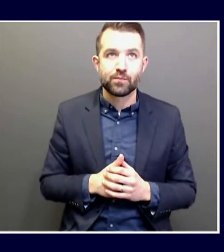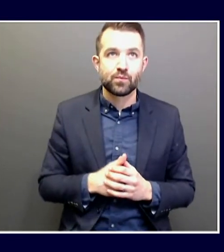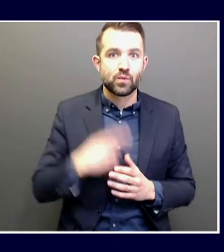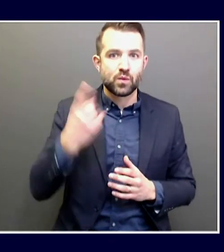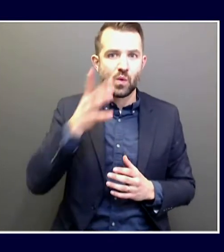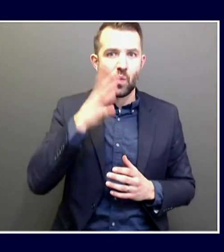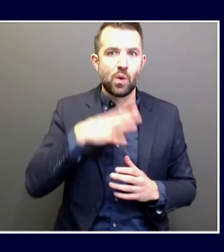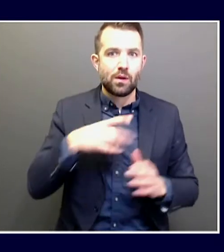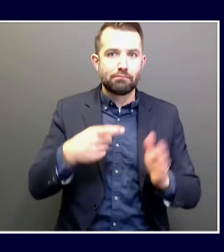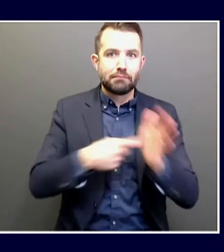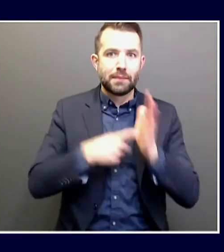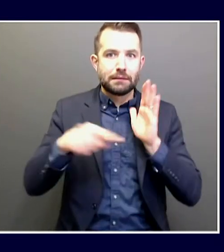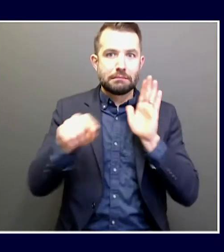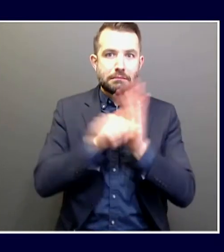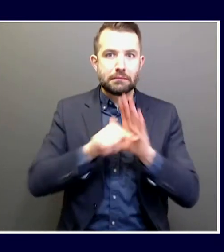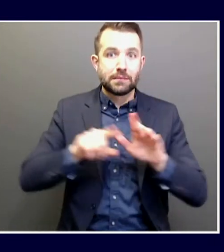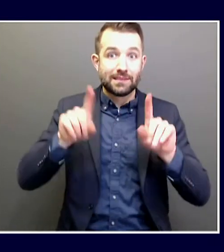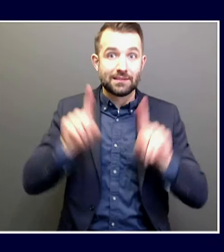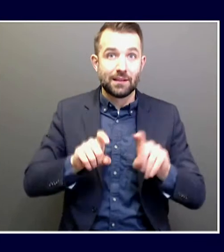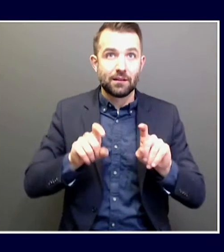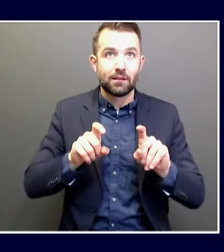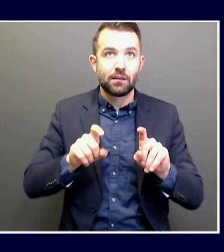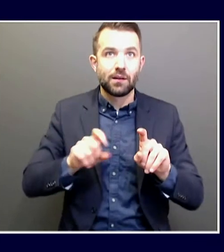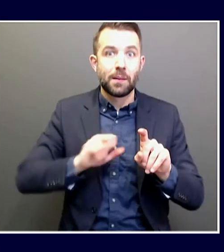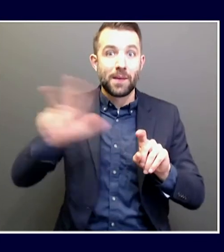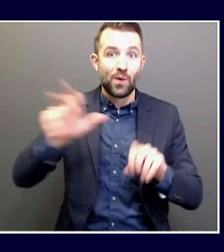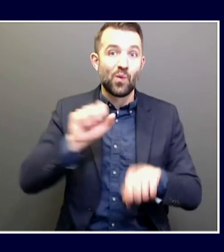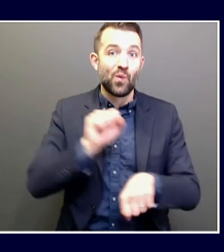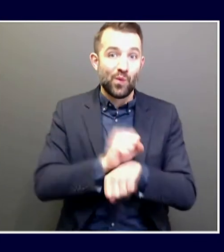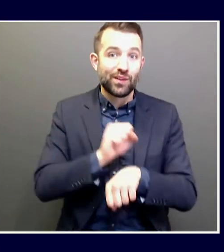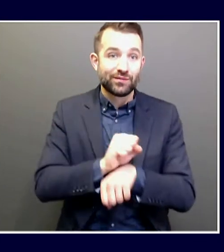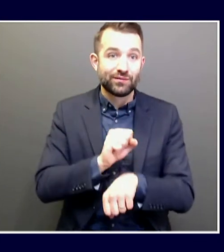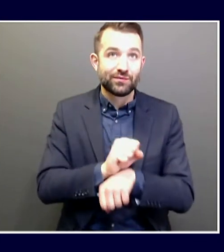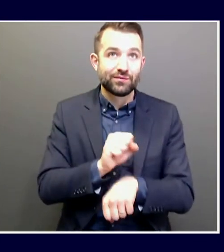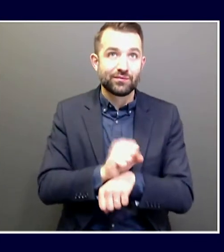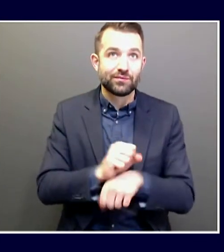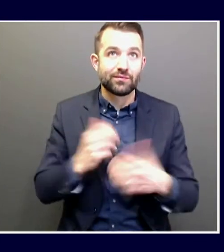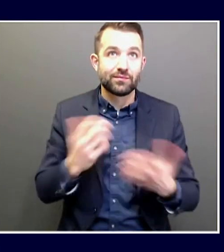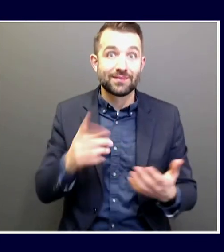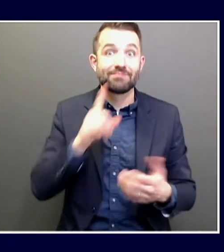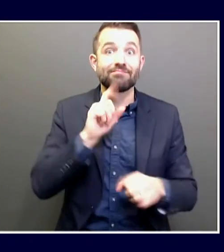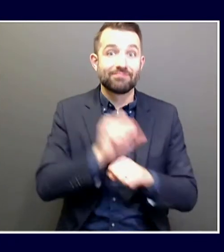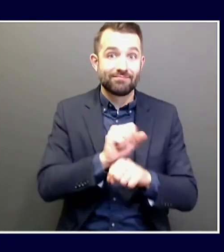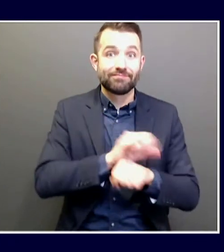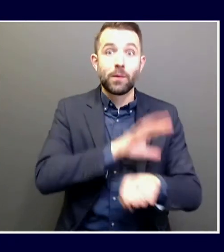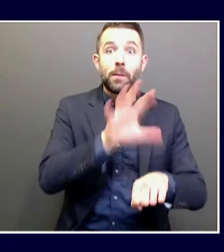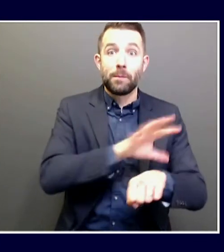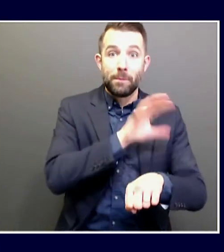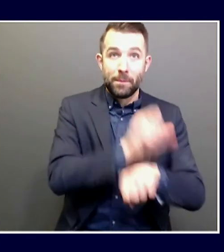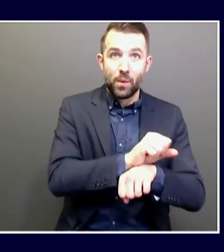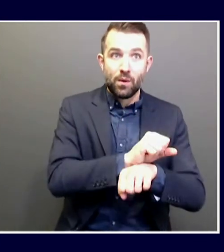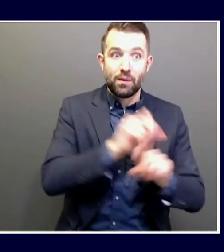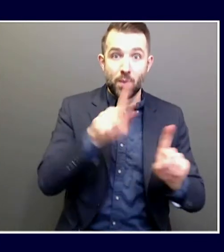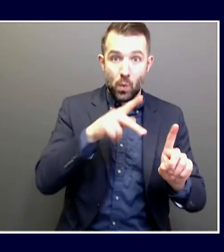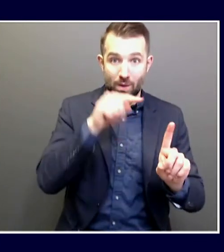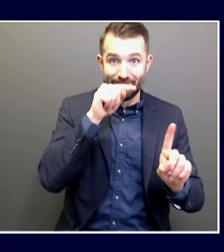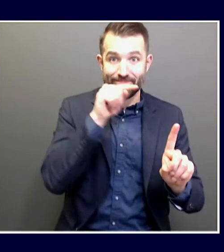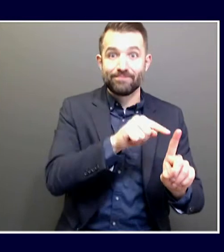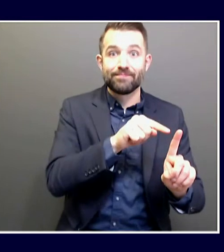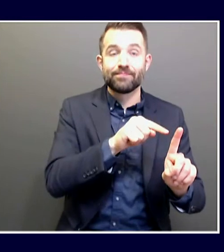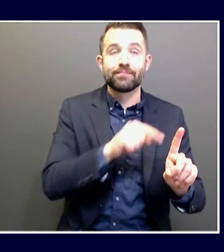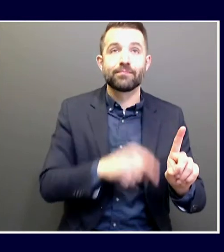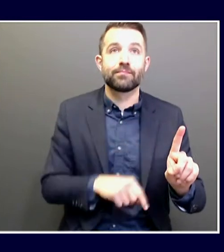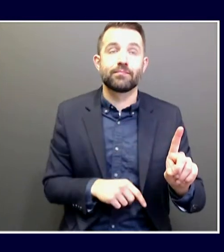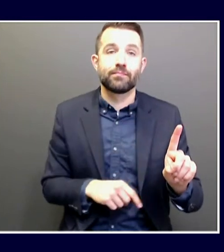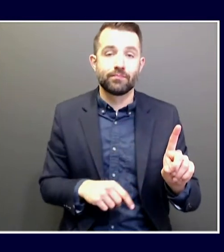head back to work. And while she was able to fortunately get an appointment in Portland, she wanted some more of those at-home test kits